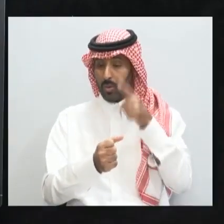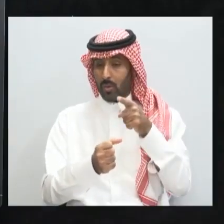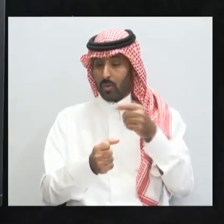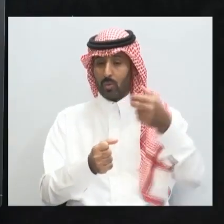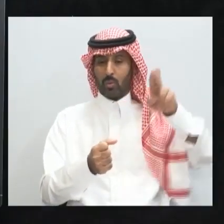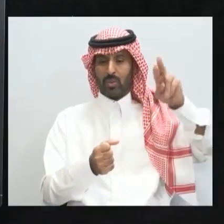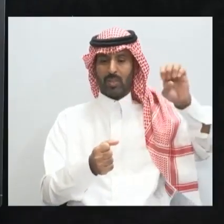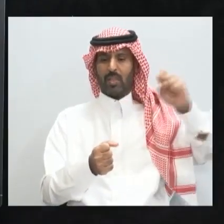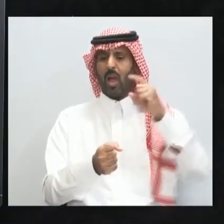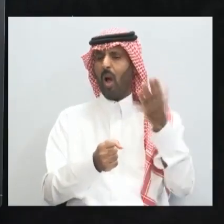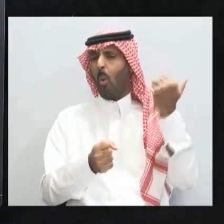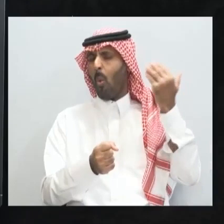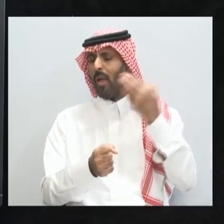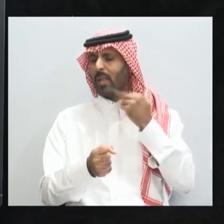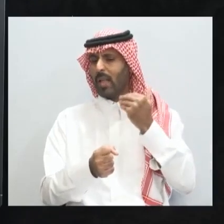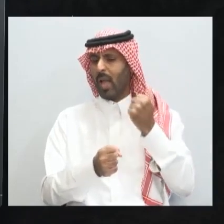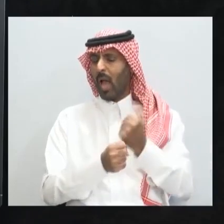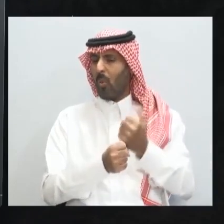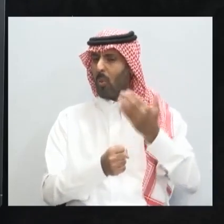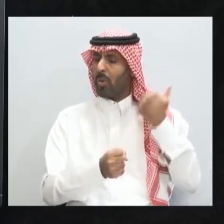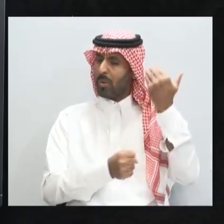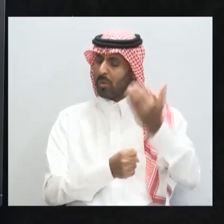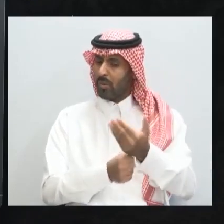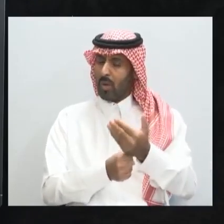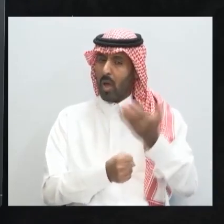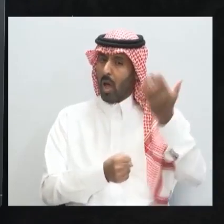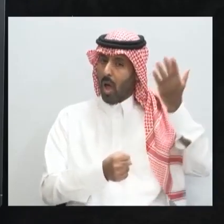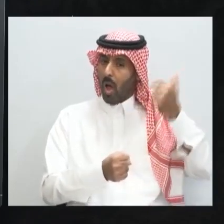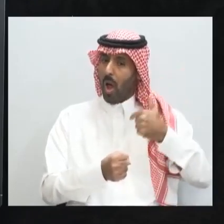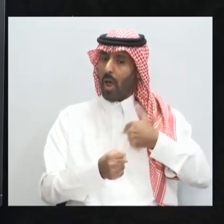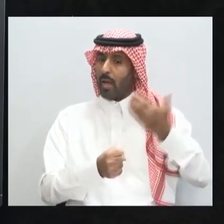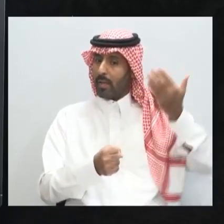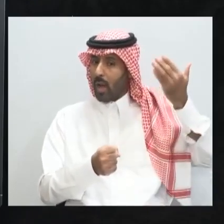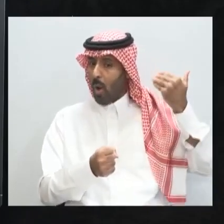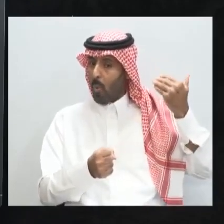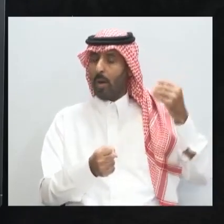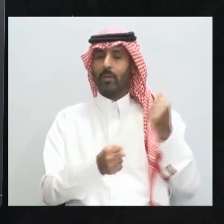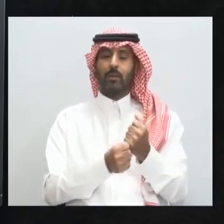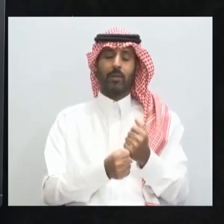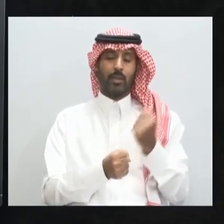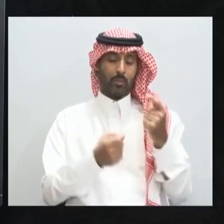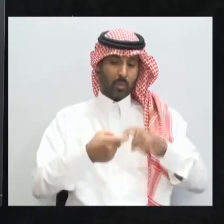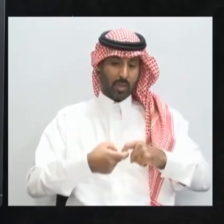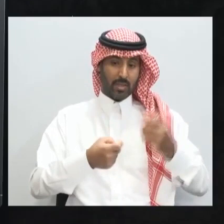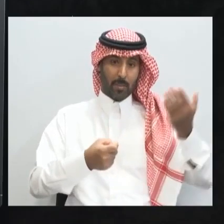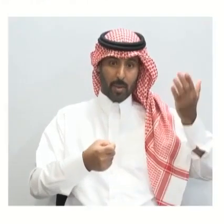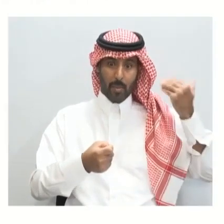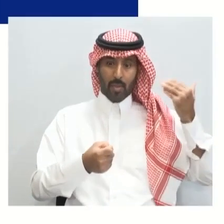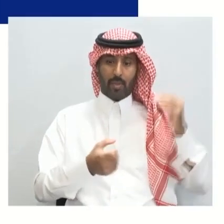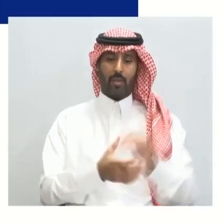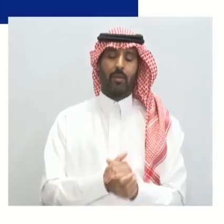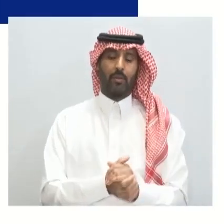to, and we have your I would and was going to, they are all connected to the past.